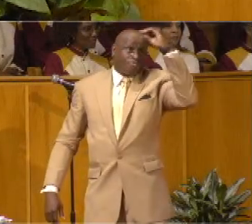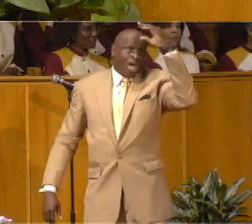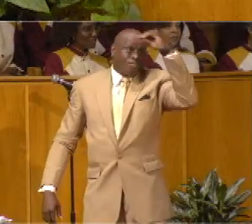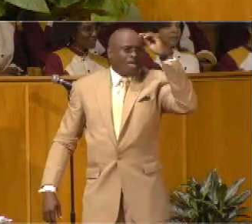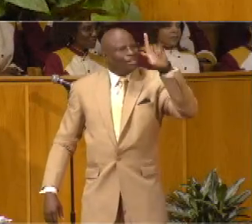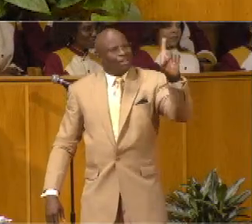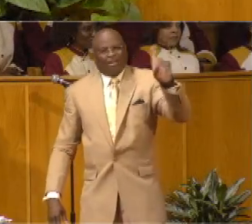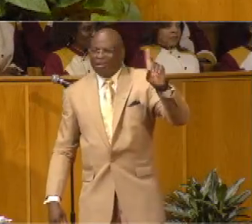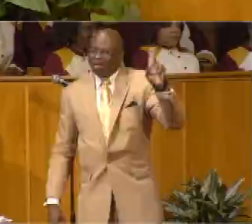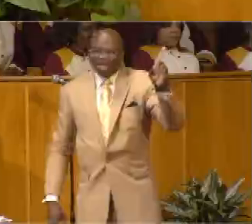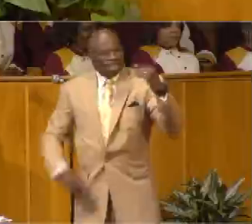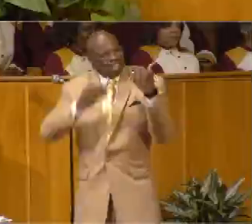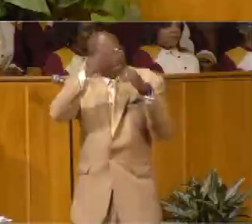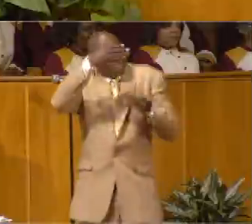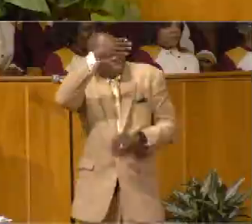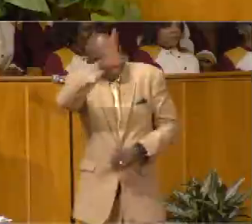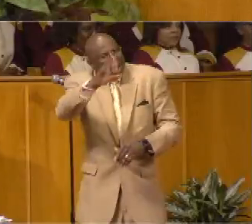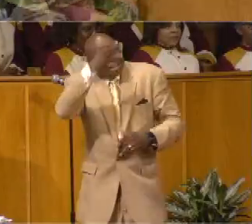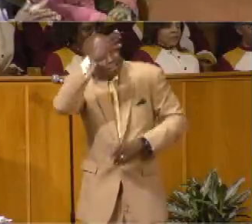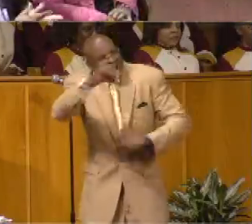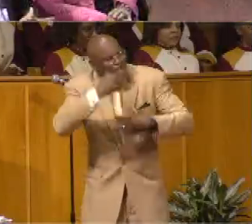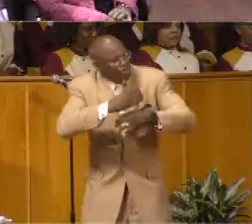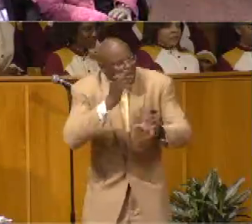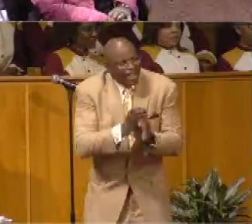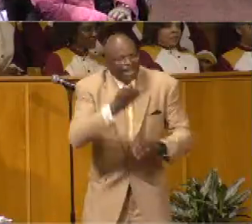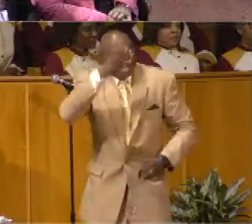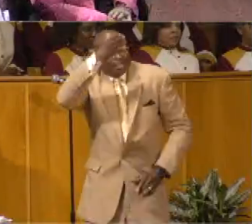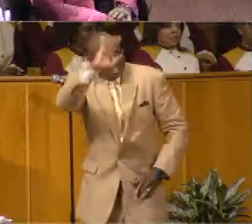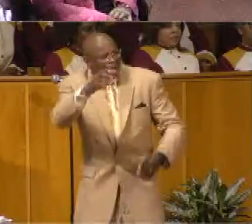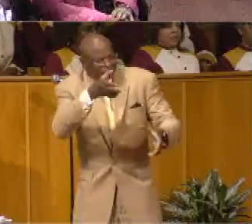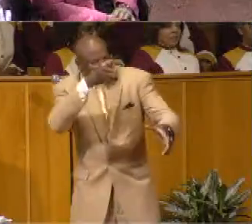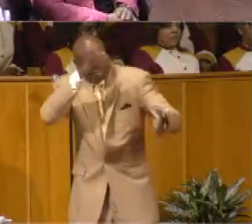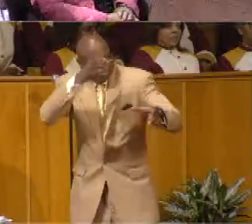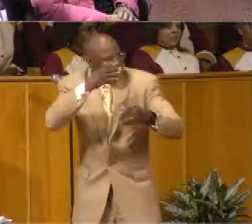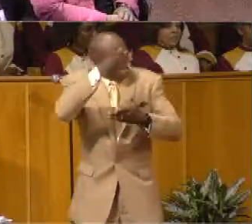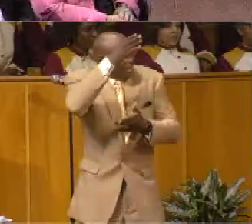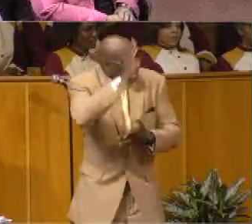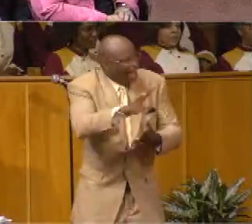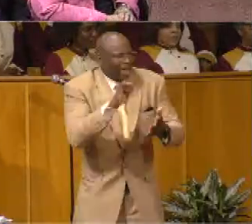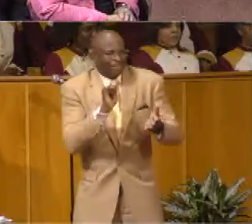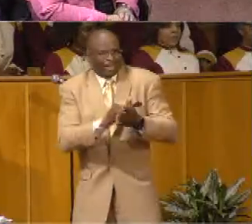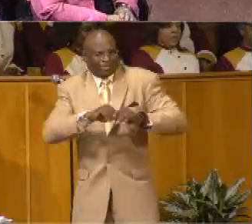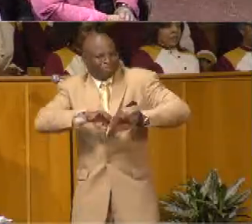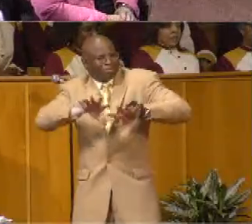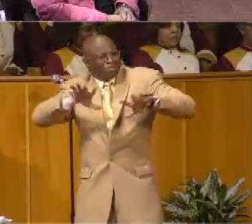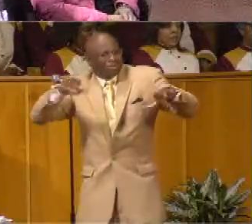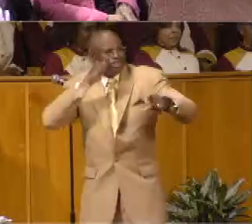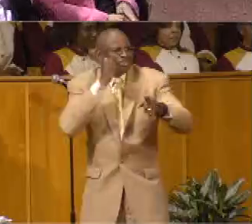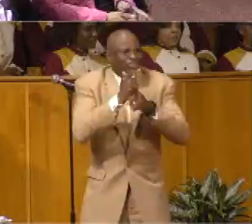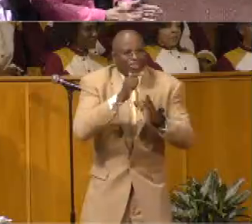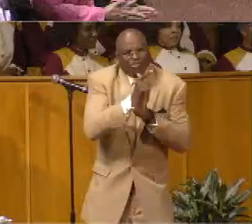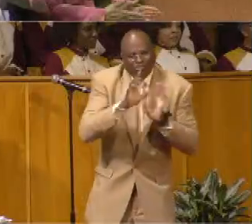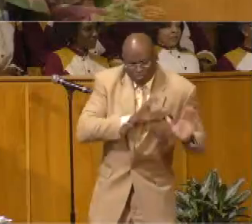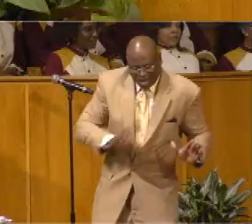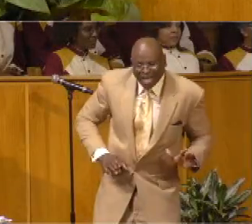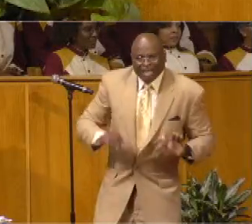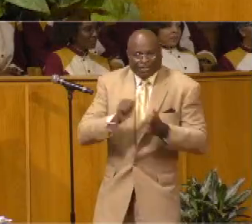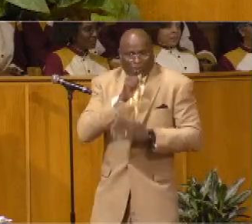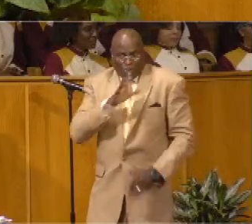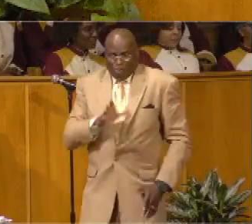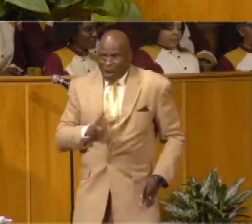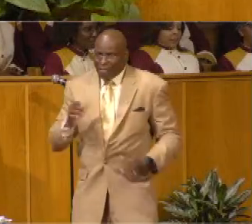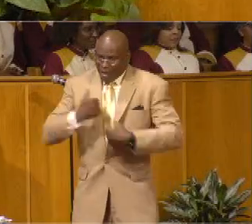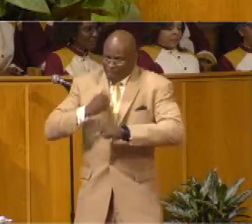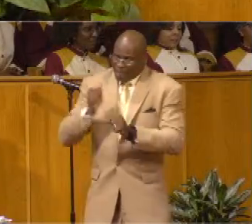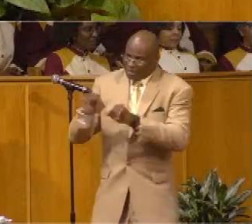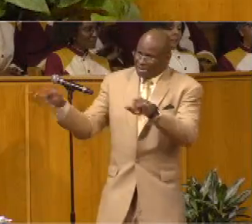that excludes the creative power and genius of God that is seen in our sisters in Christ. That if a woman is made